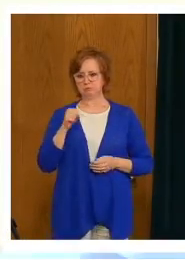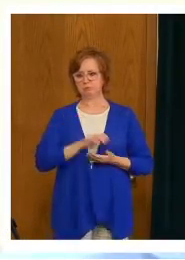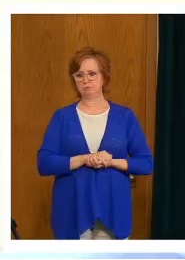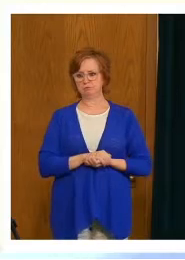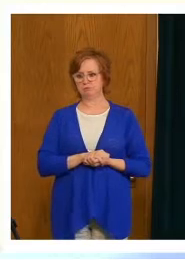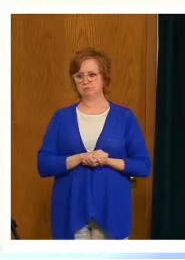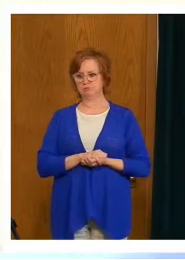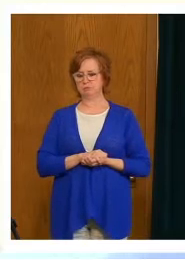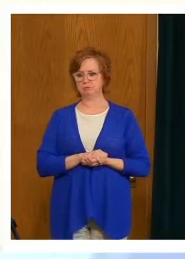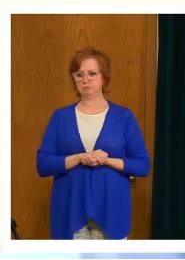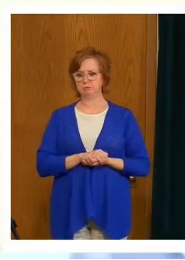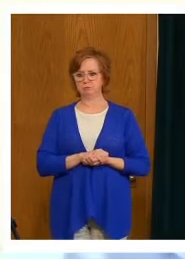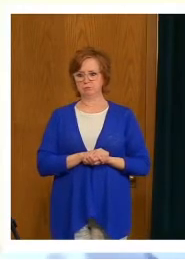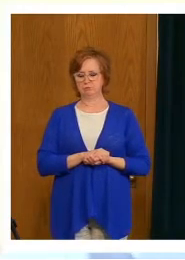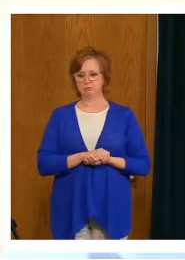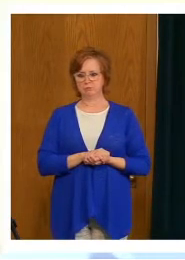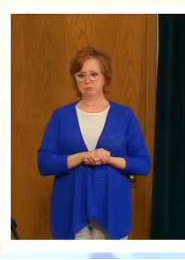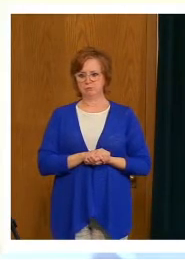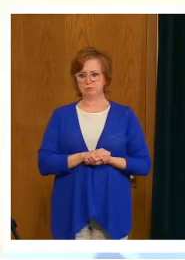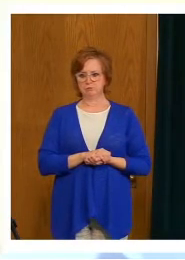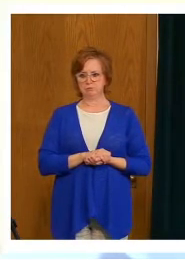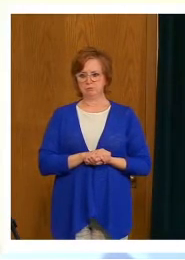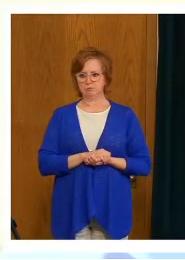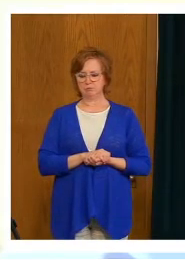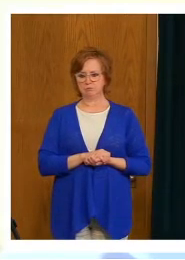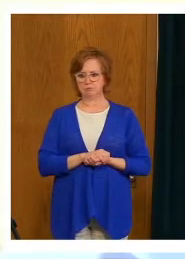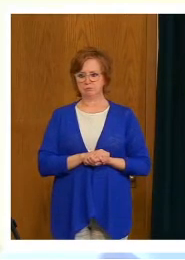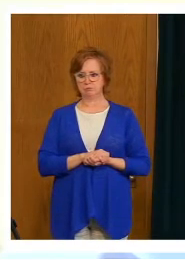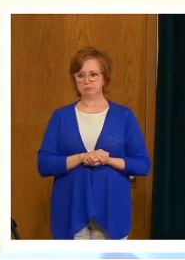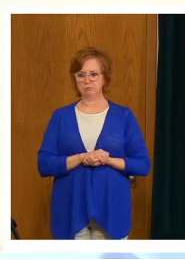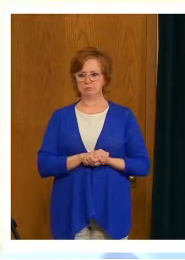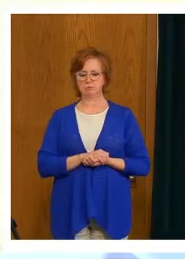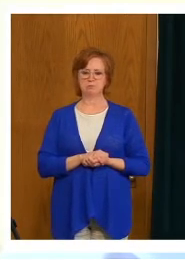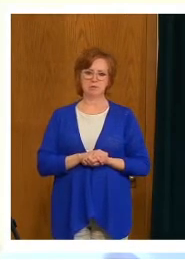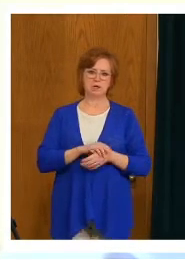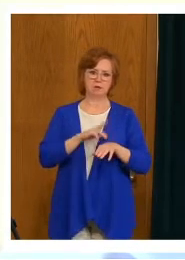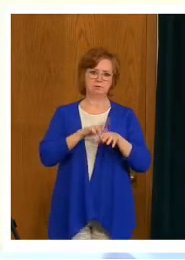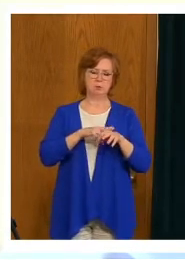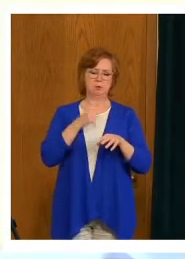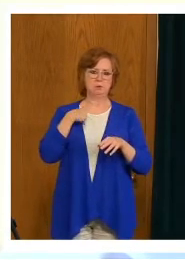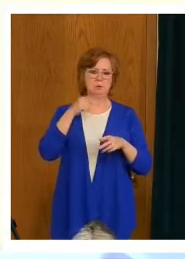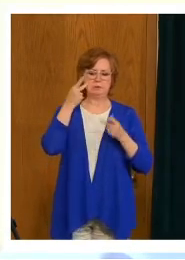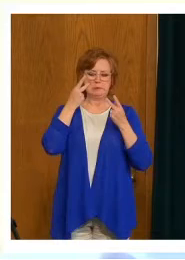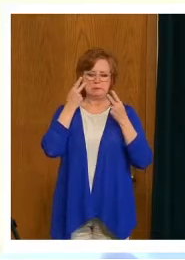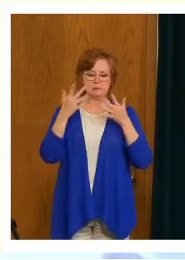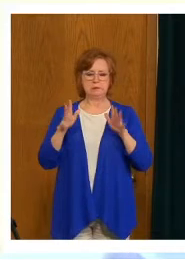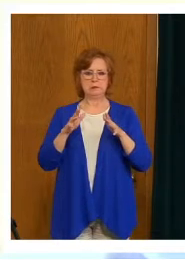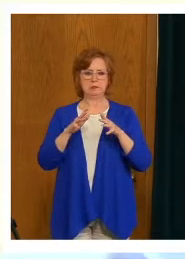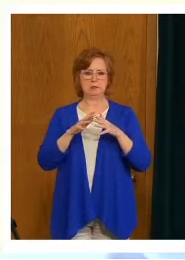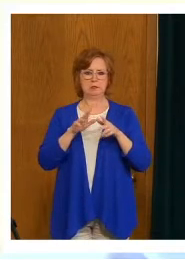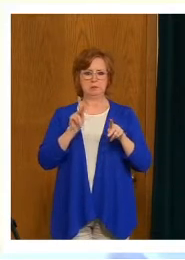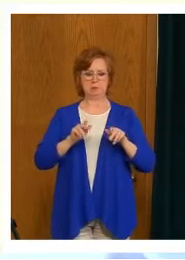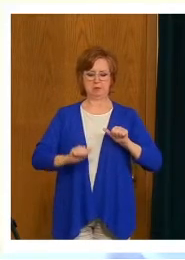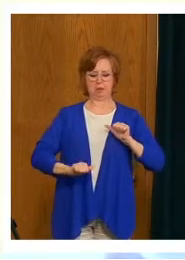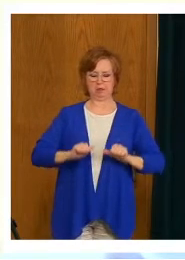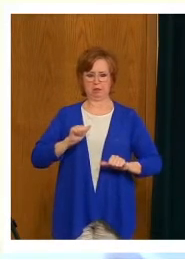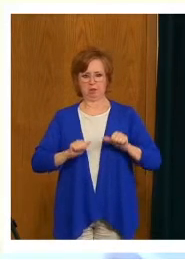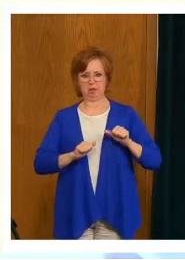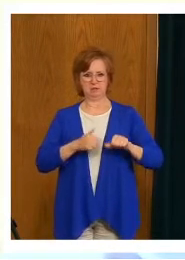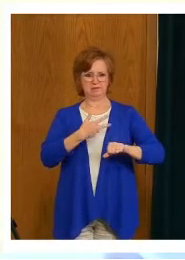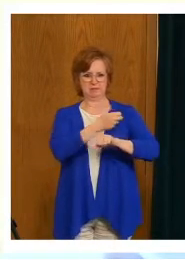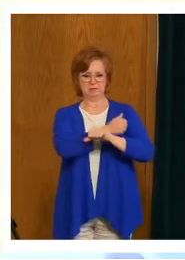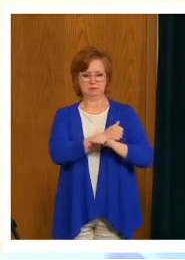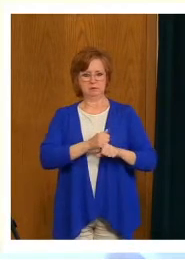that, obviously, sometimes there is vaccine hesitancy, either individually or within families. And I would really